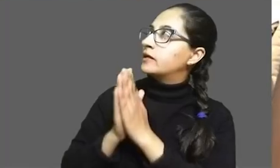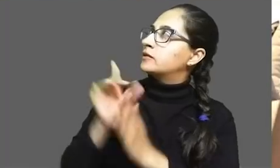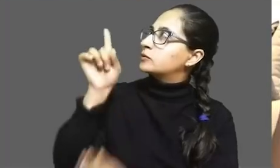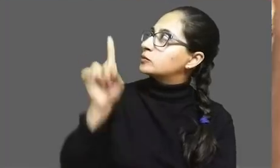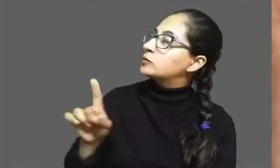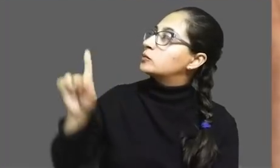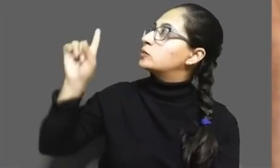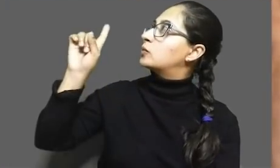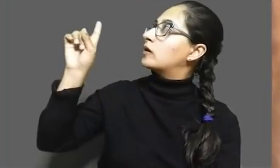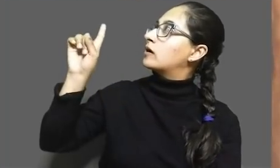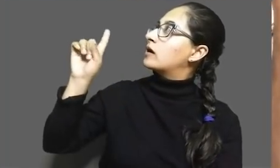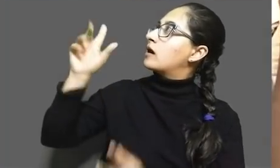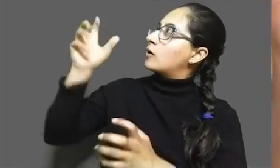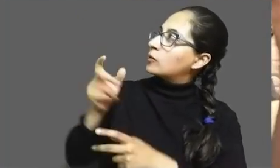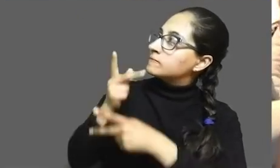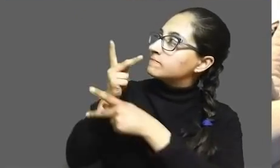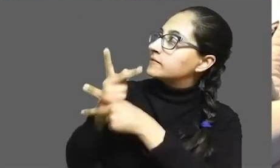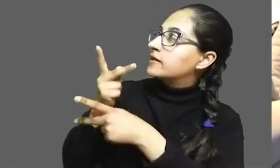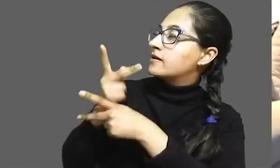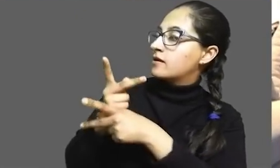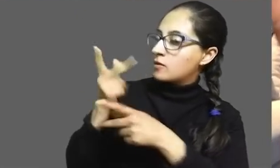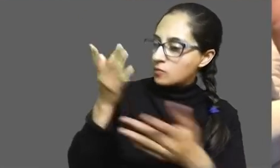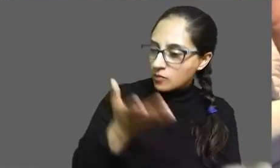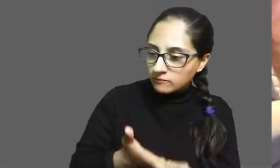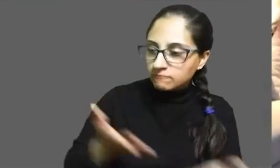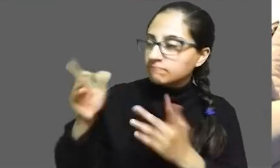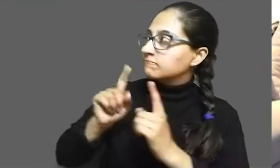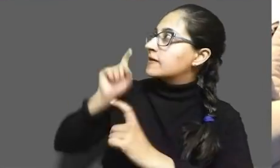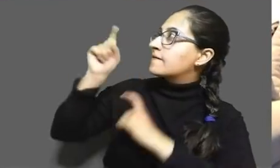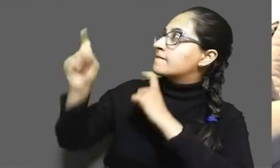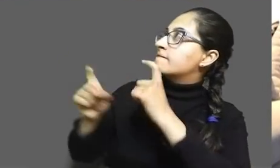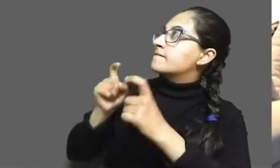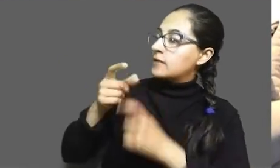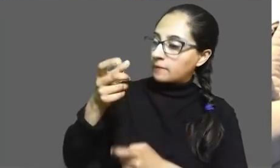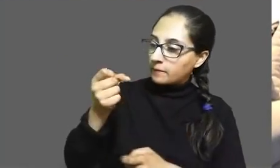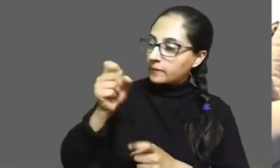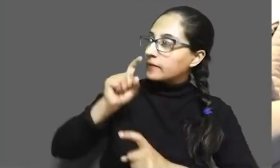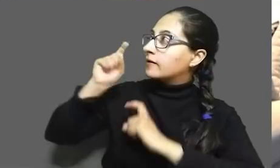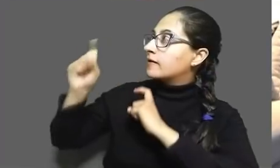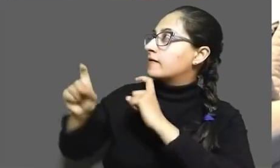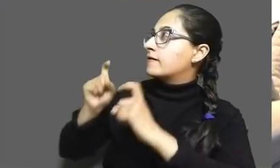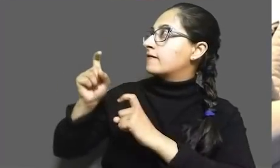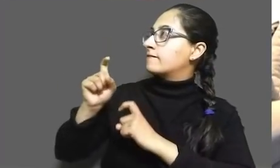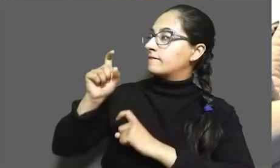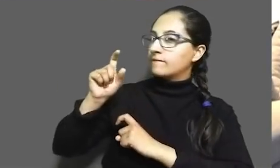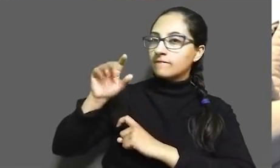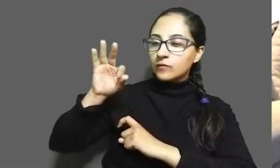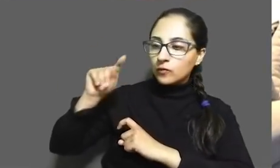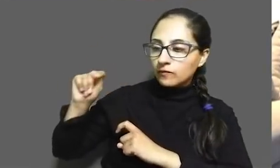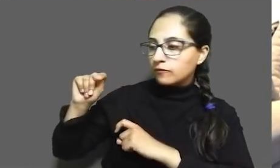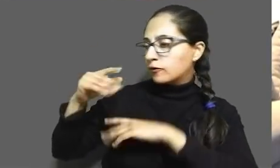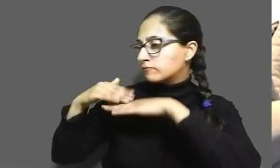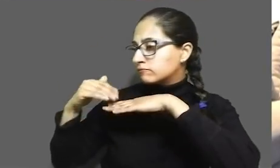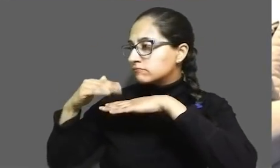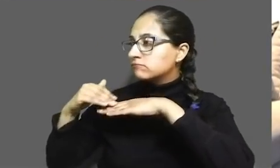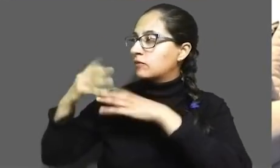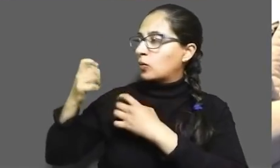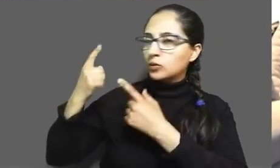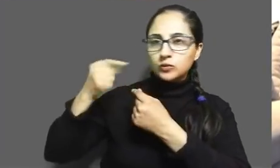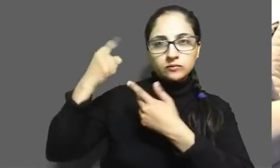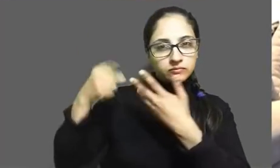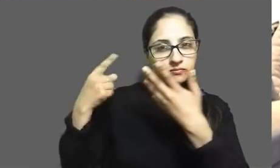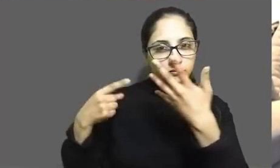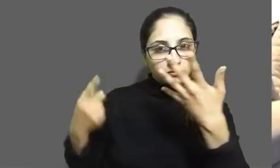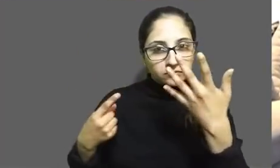want to be your servant. I want to comb your hair and remove the lice from it. I want to wash your clothes